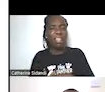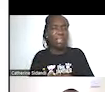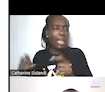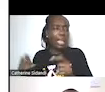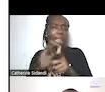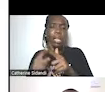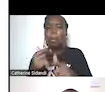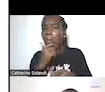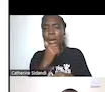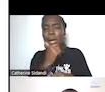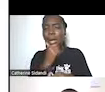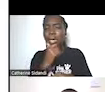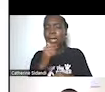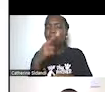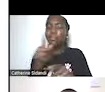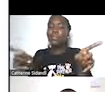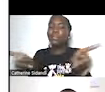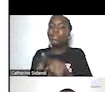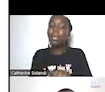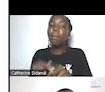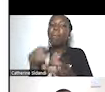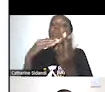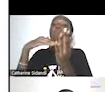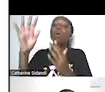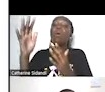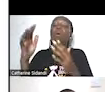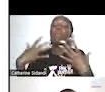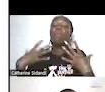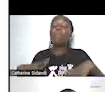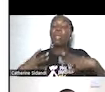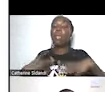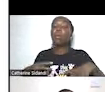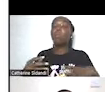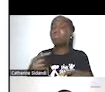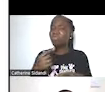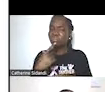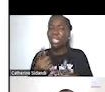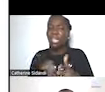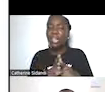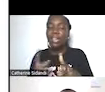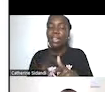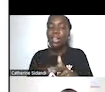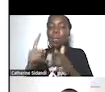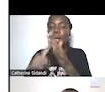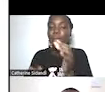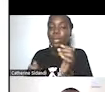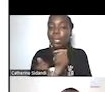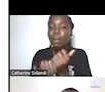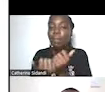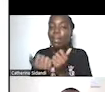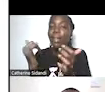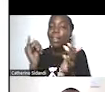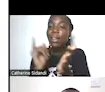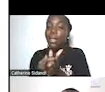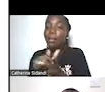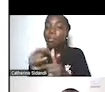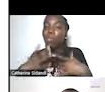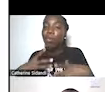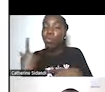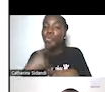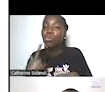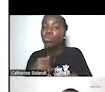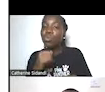challenges that are also being faced by most analysts. And here we are saying that what happens here is that people might not want to have analysts with the table. These